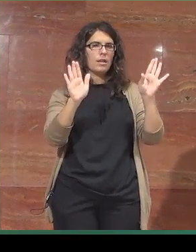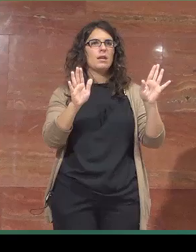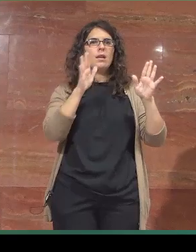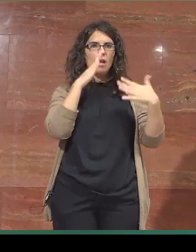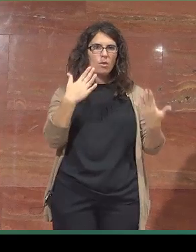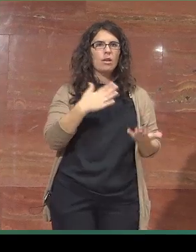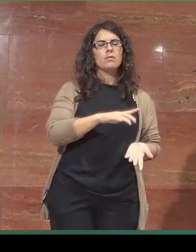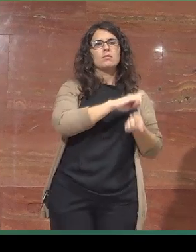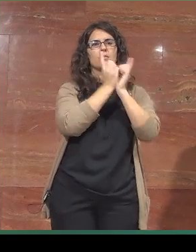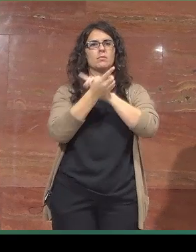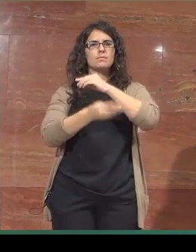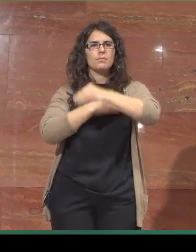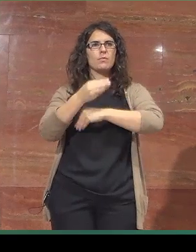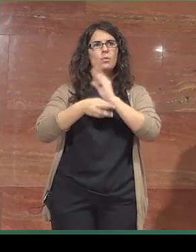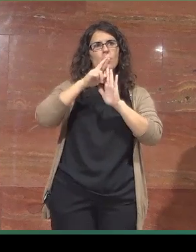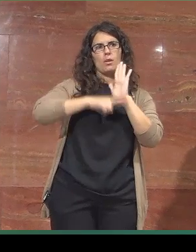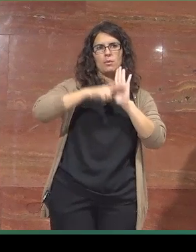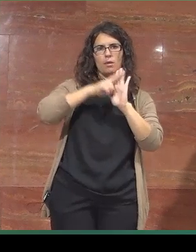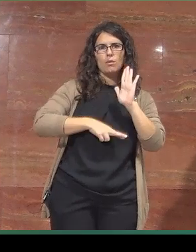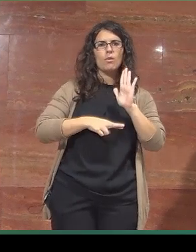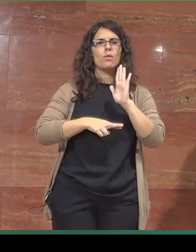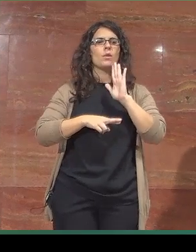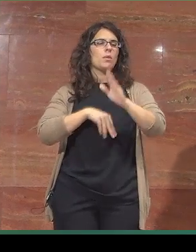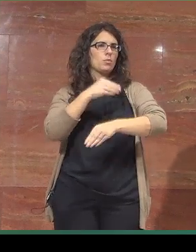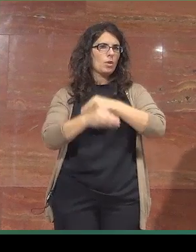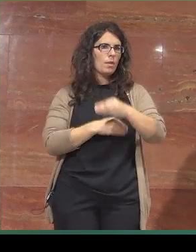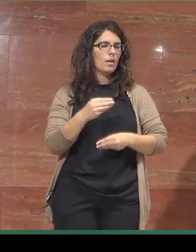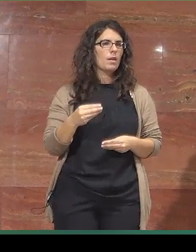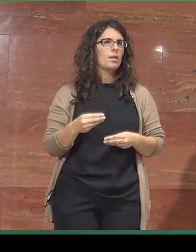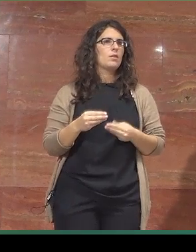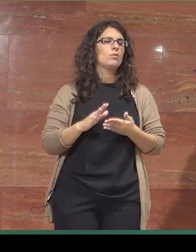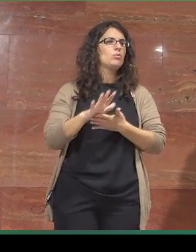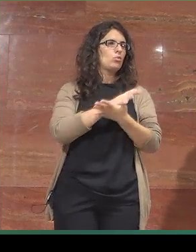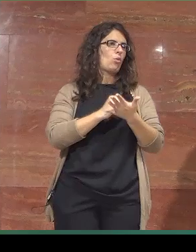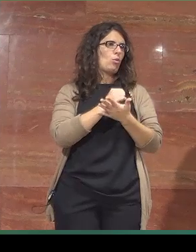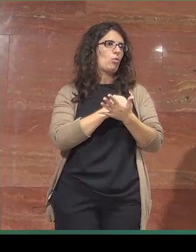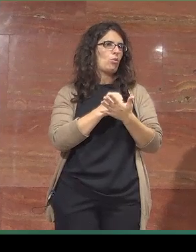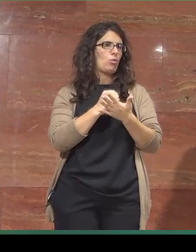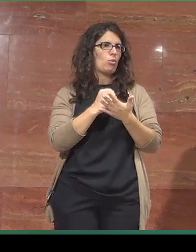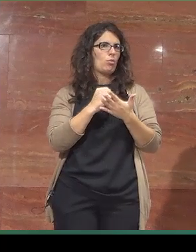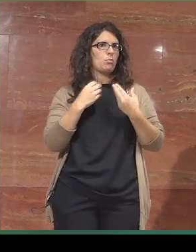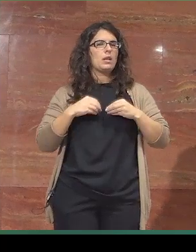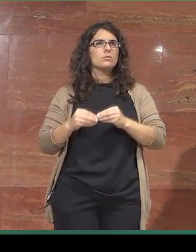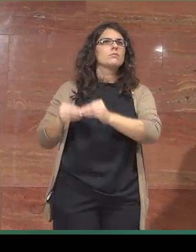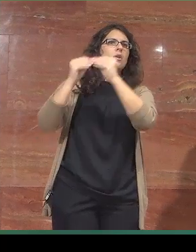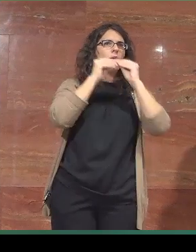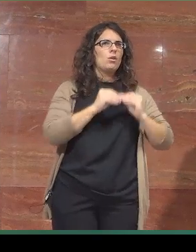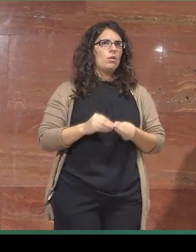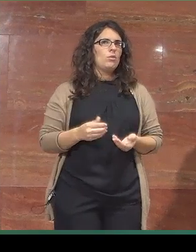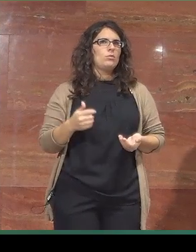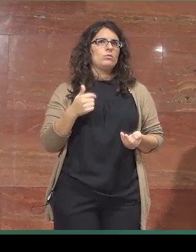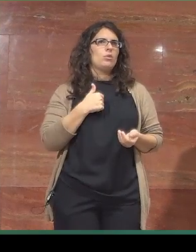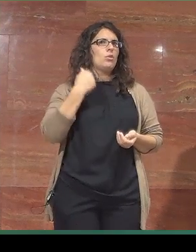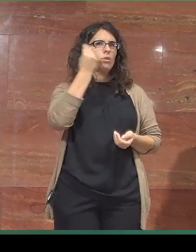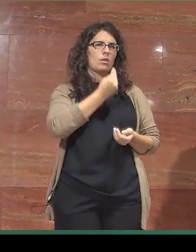do the same everywhere and this will resolve our problem. I'm not sure this will resolve it. And you see it